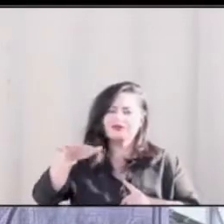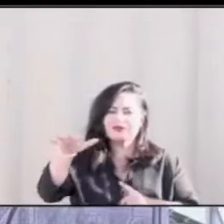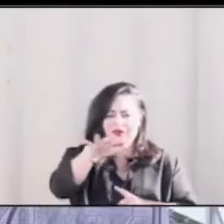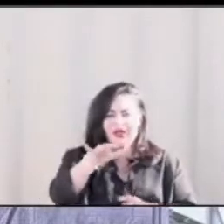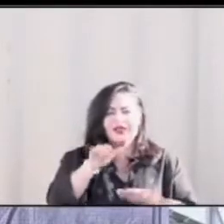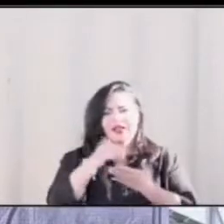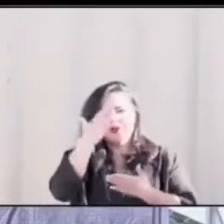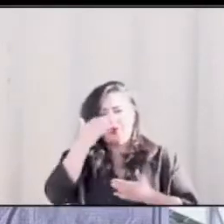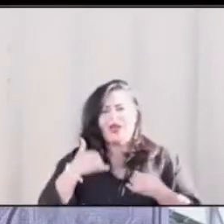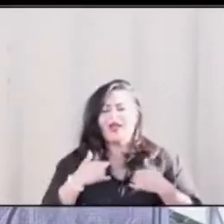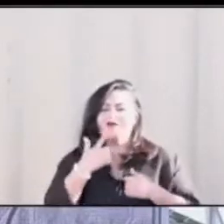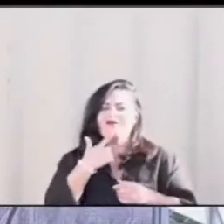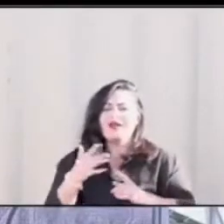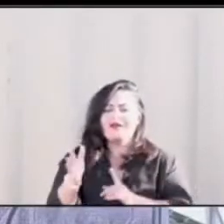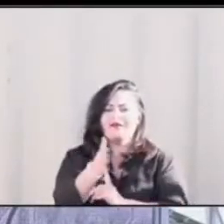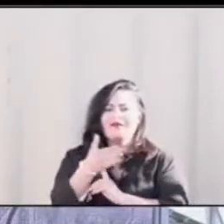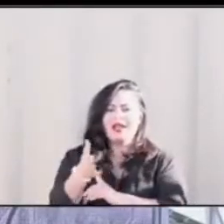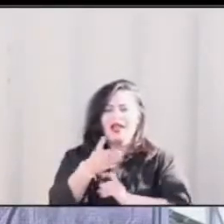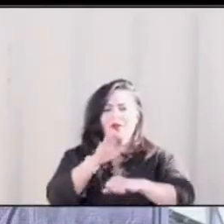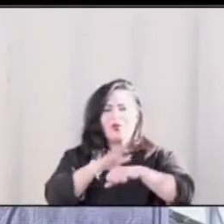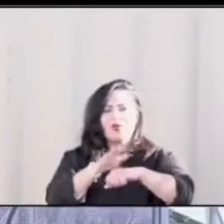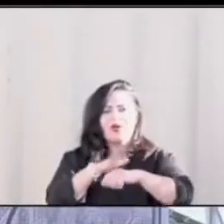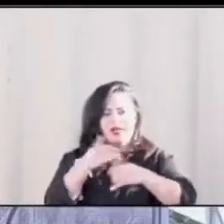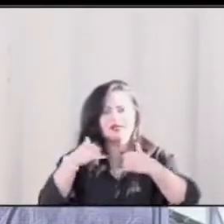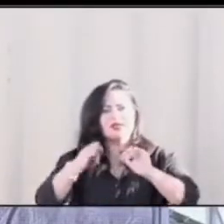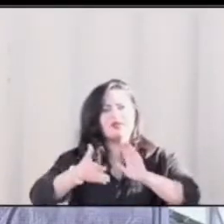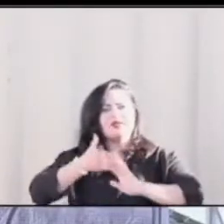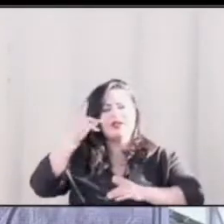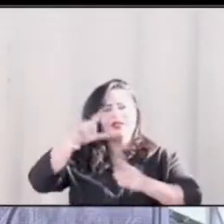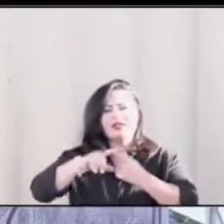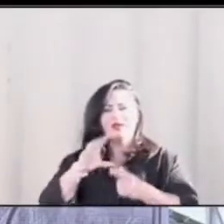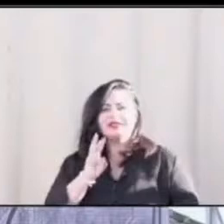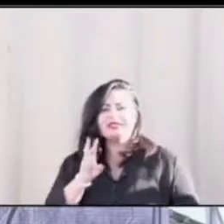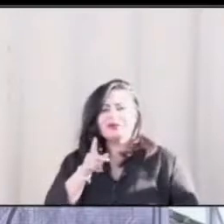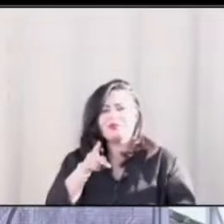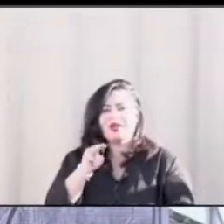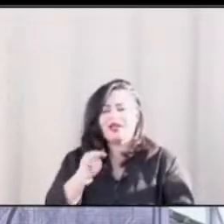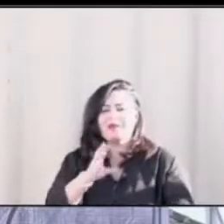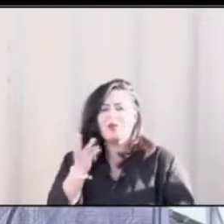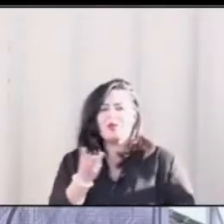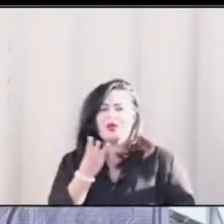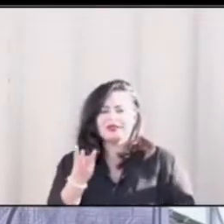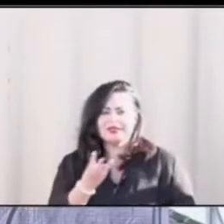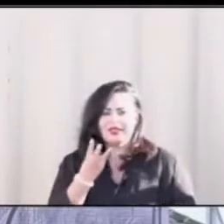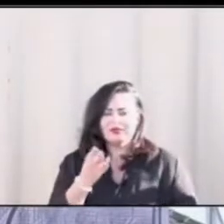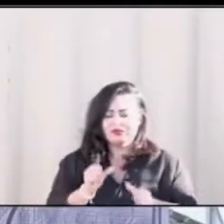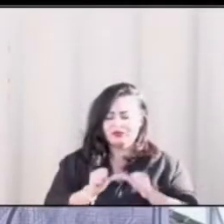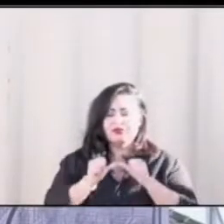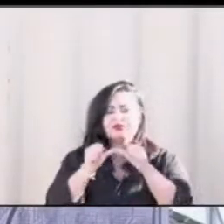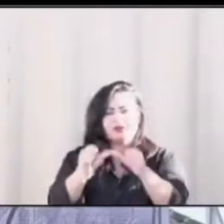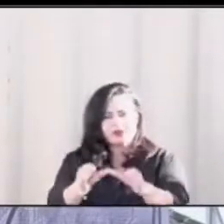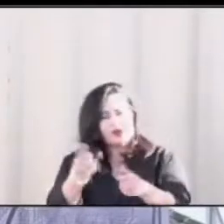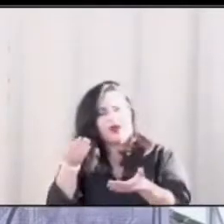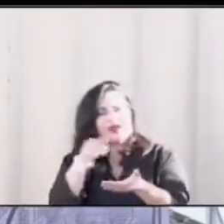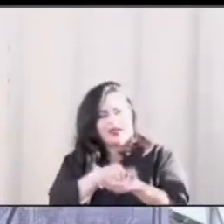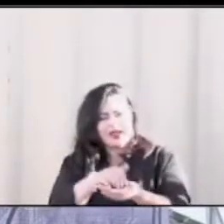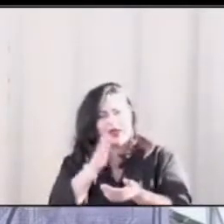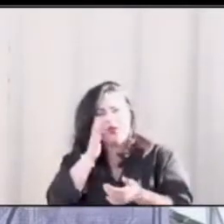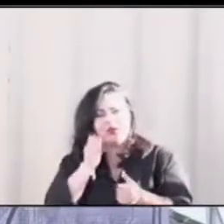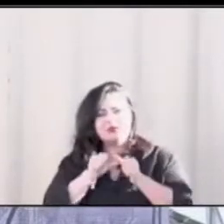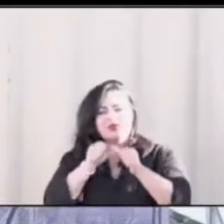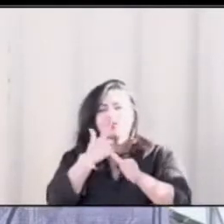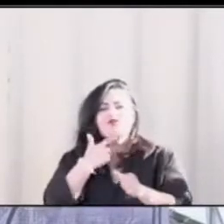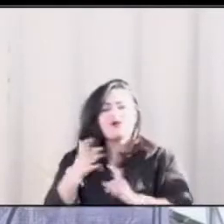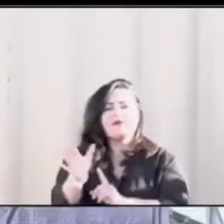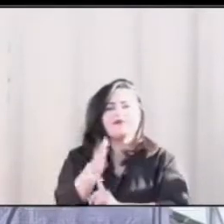we have a red flag warning still in effect for this area until 6 p.m. Wednesday evening. So again, critical fire weather conditions, red flag warnings in